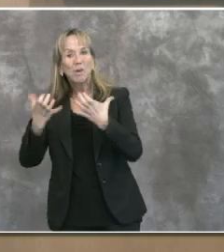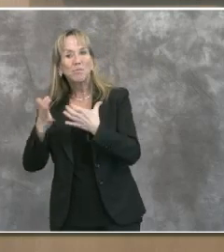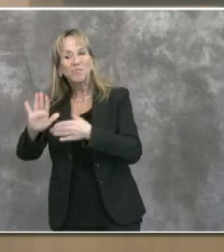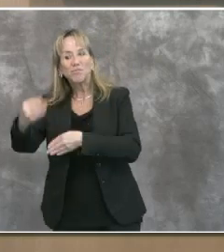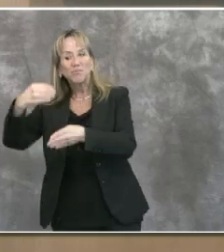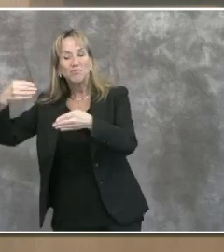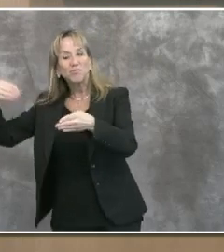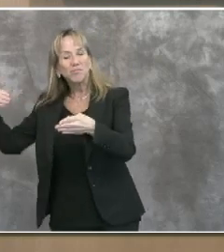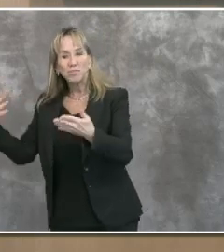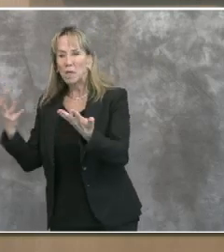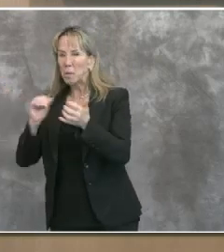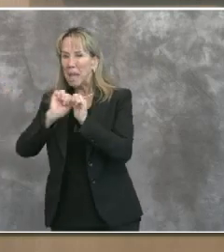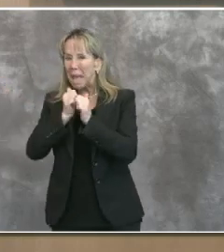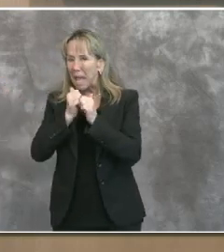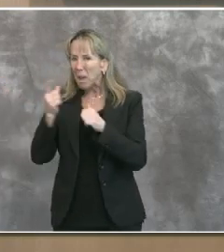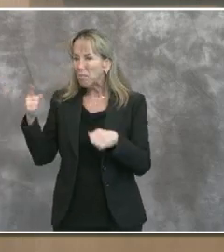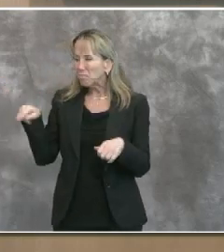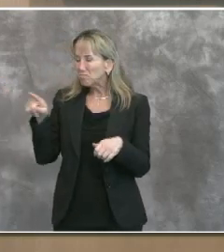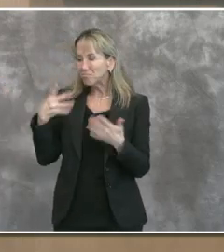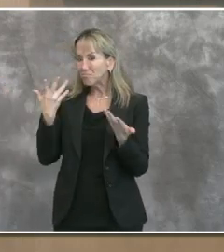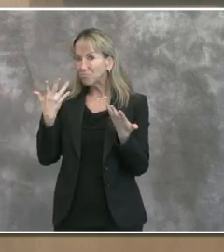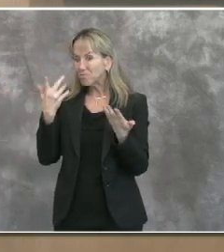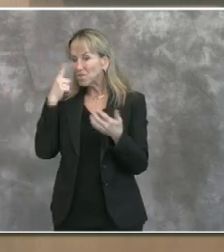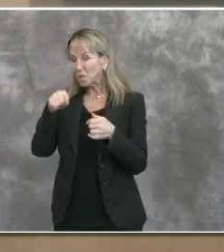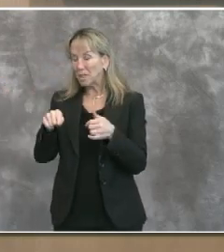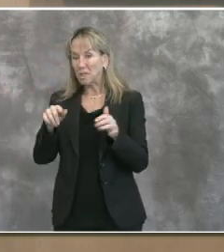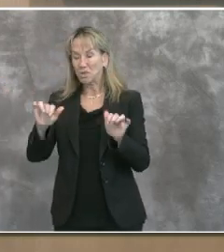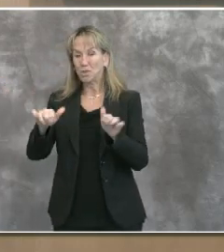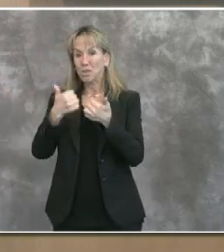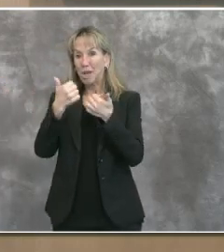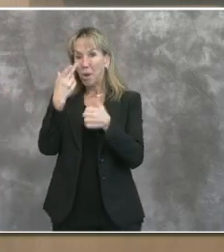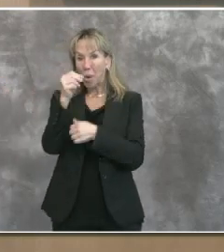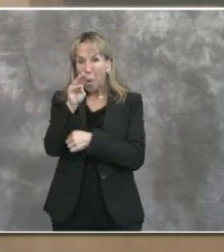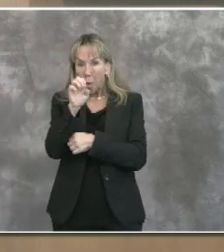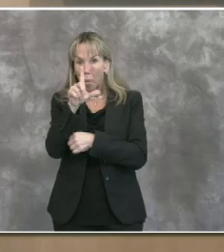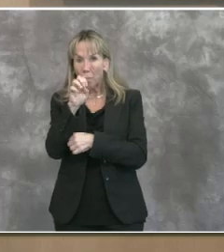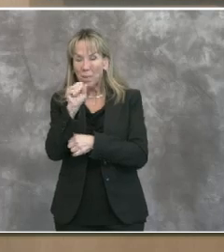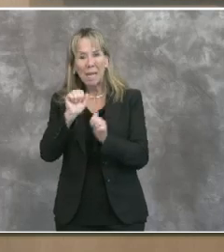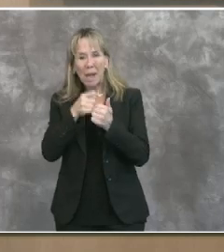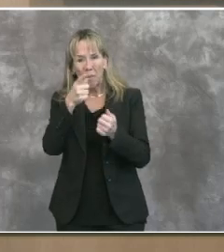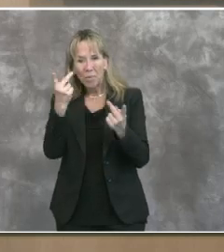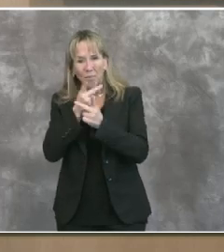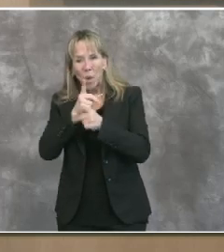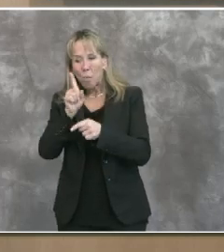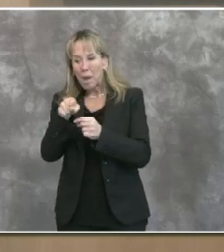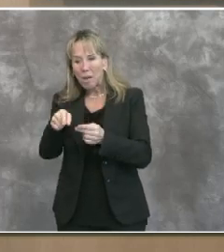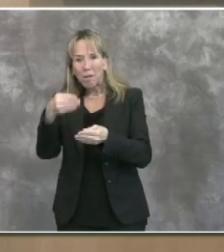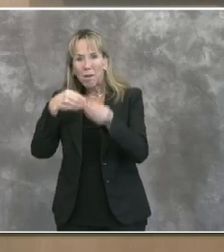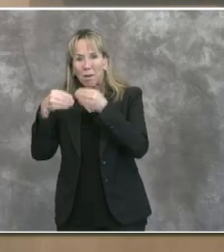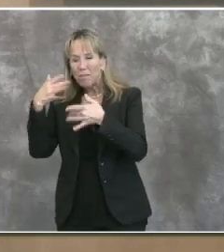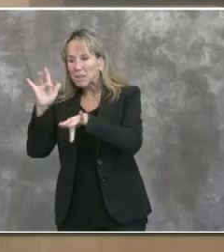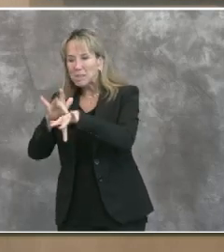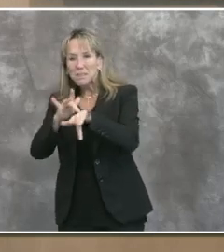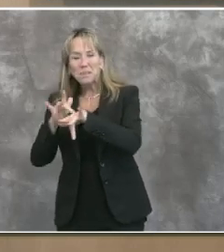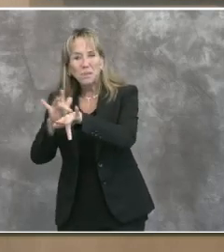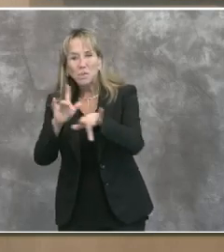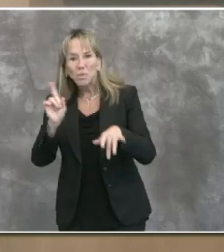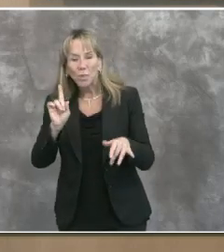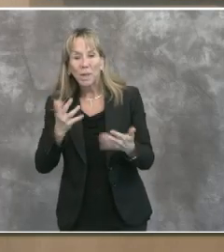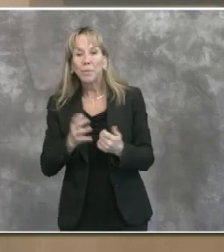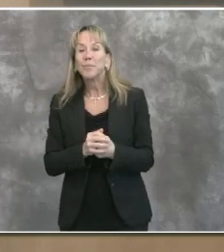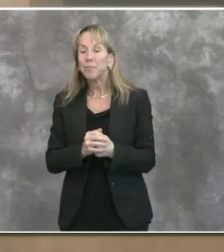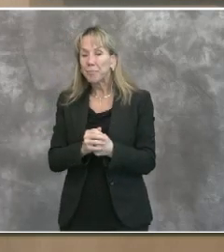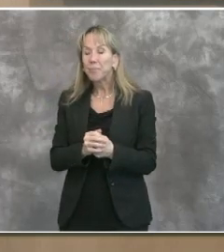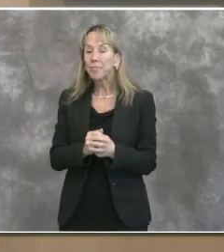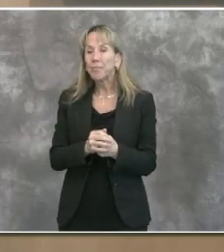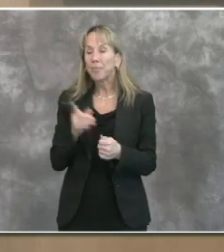investigators accounting for the unique contact tracing challenges among the homeless population? That particular population